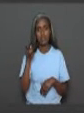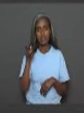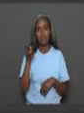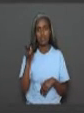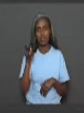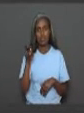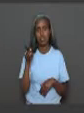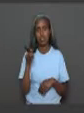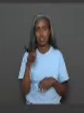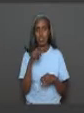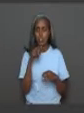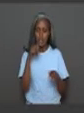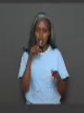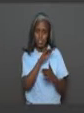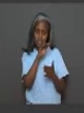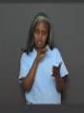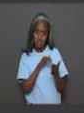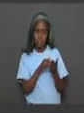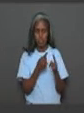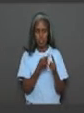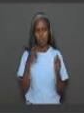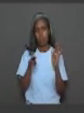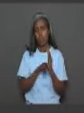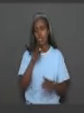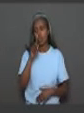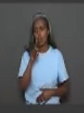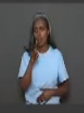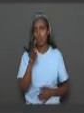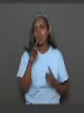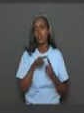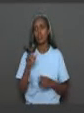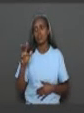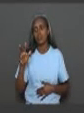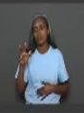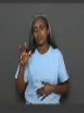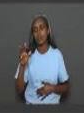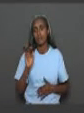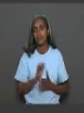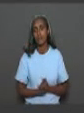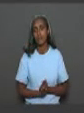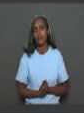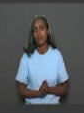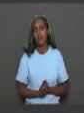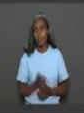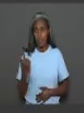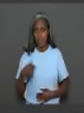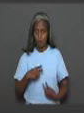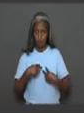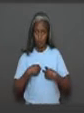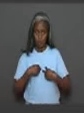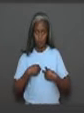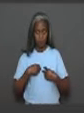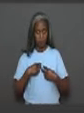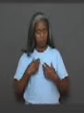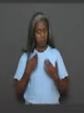3x restricted from -1 to 3. We have